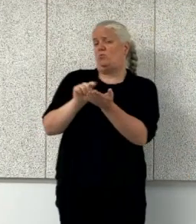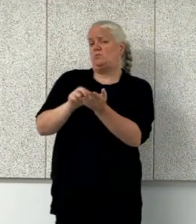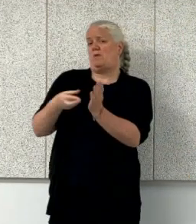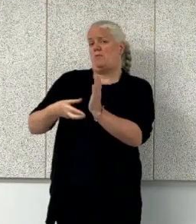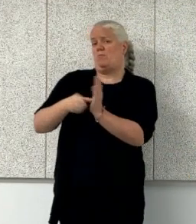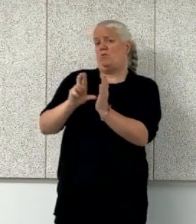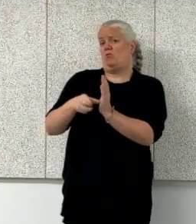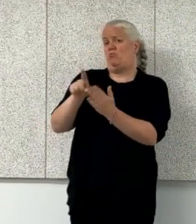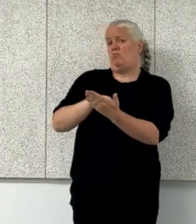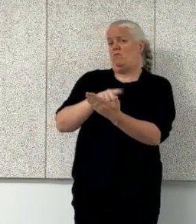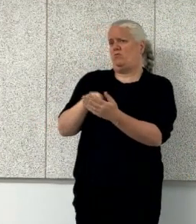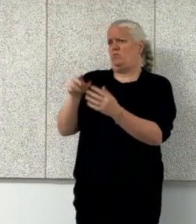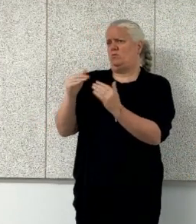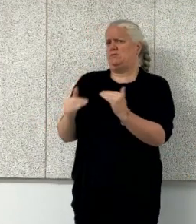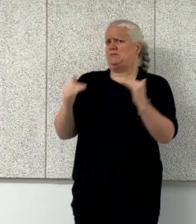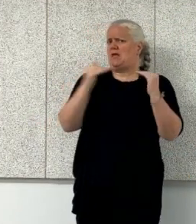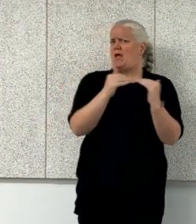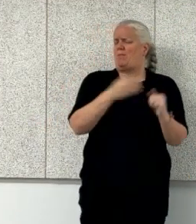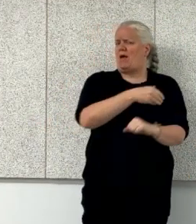I want it to have the best. I mean,